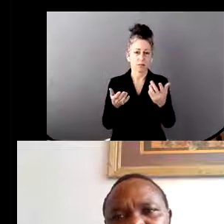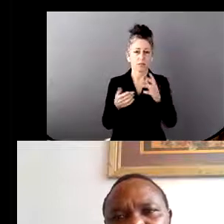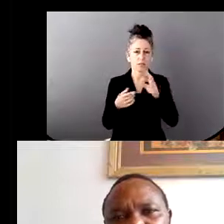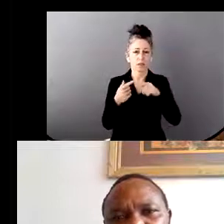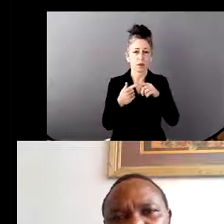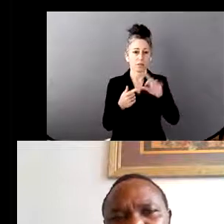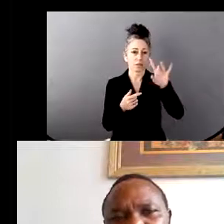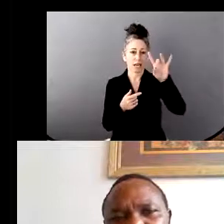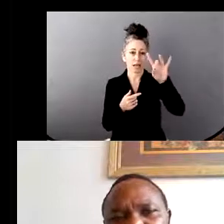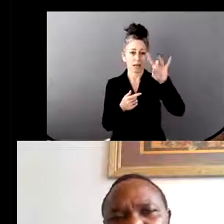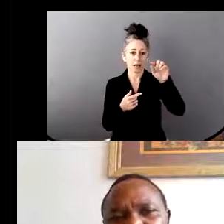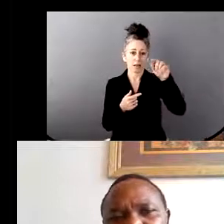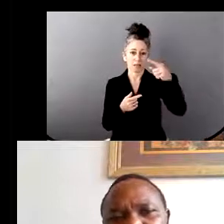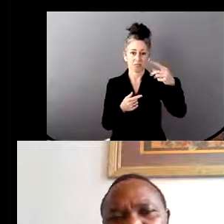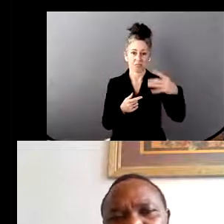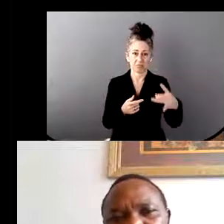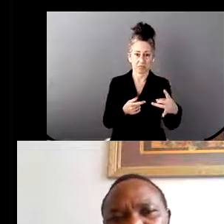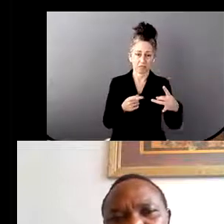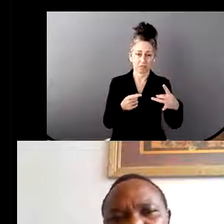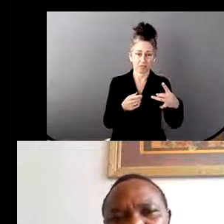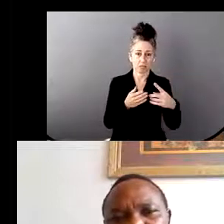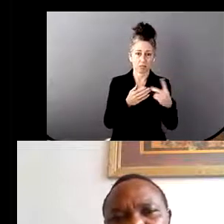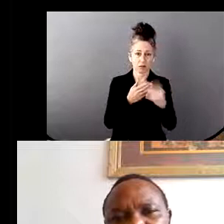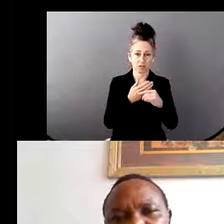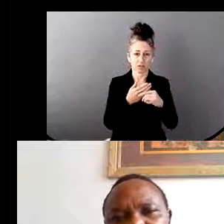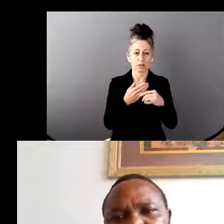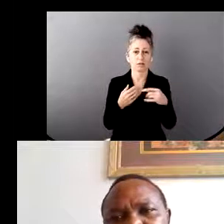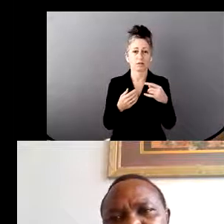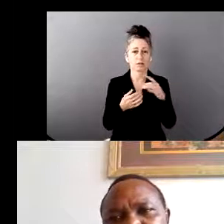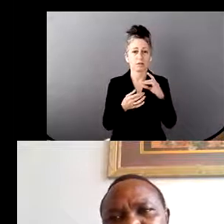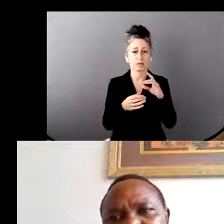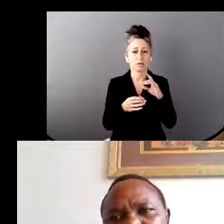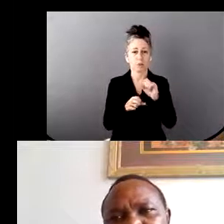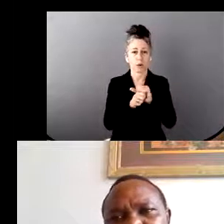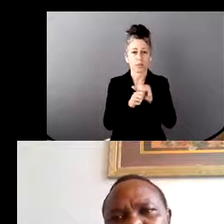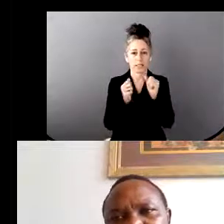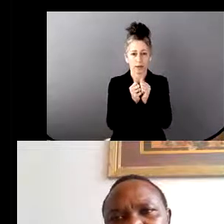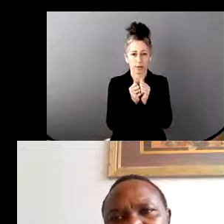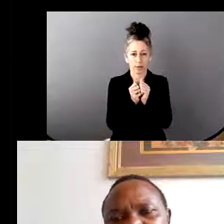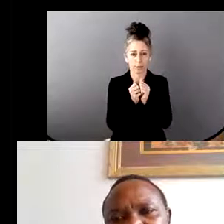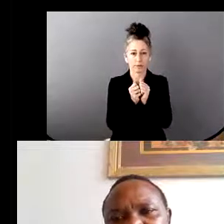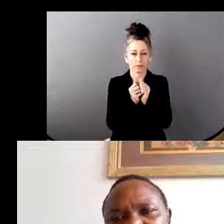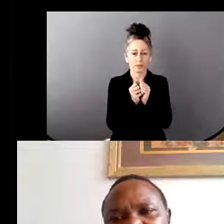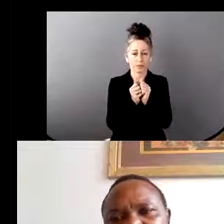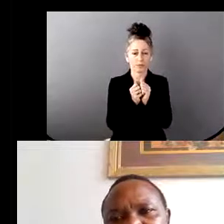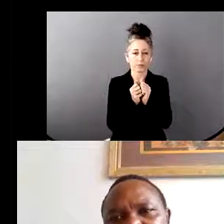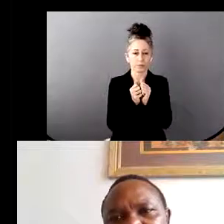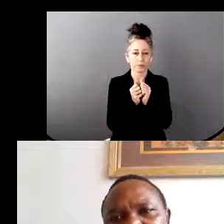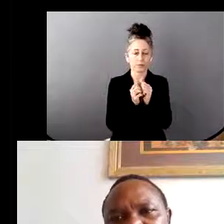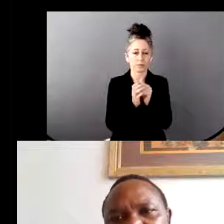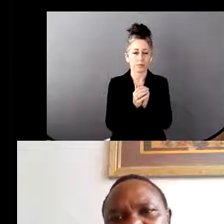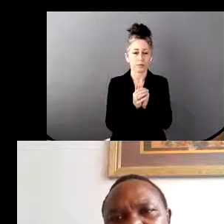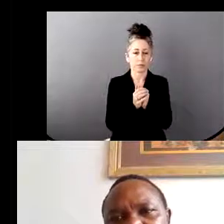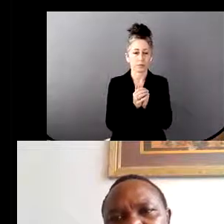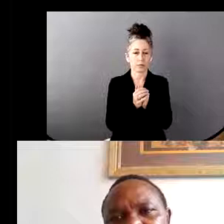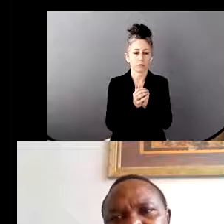projects, or gives you the titles of 8 projects and the collaboration engaged that we're engaged with our